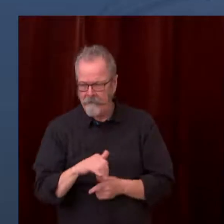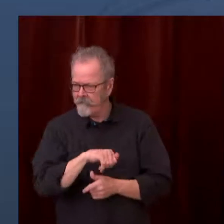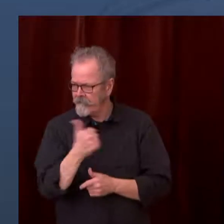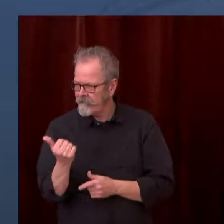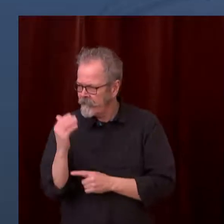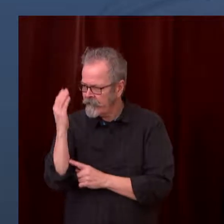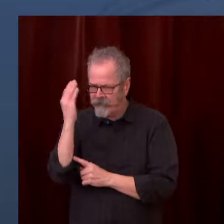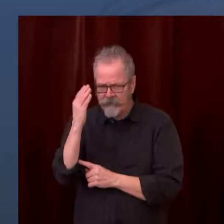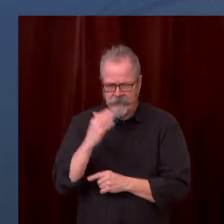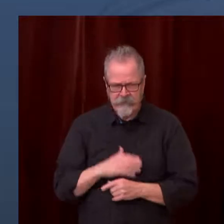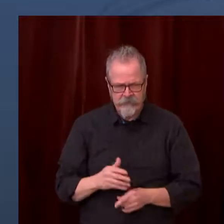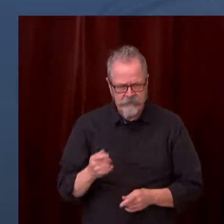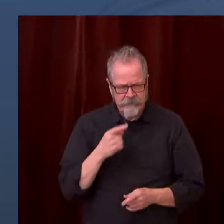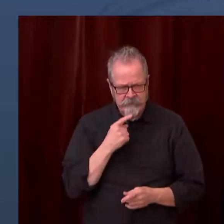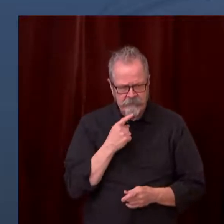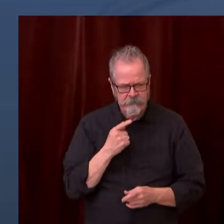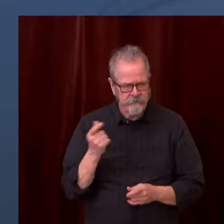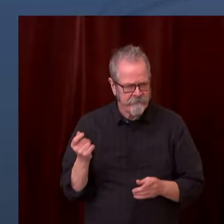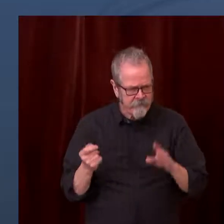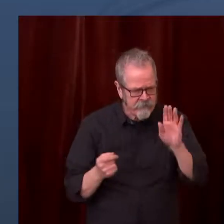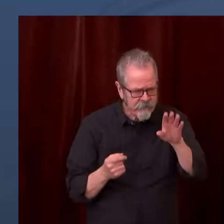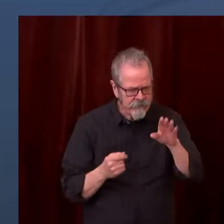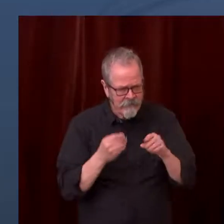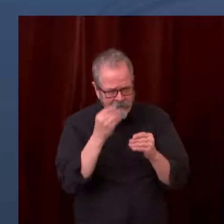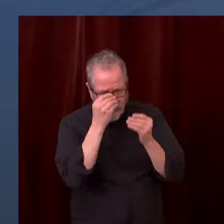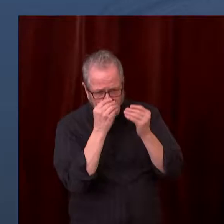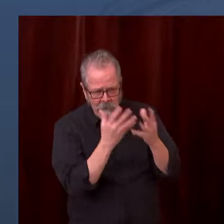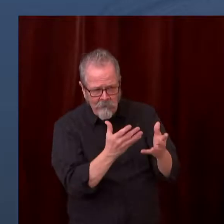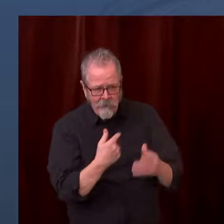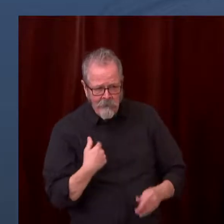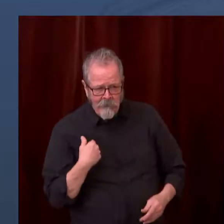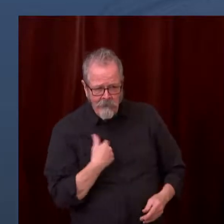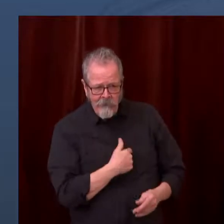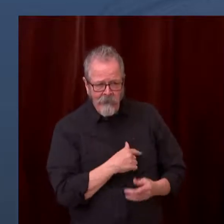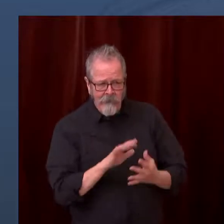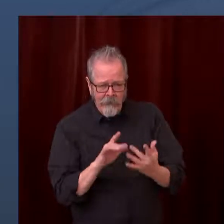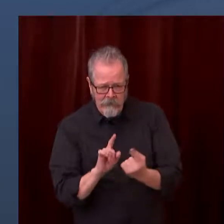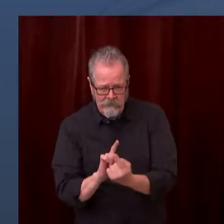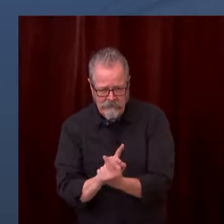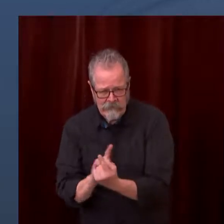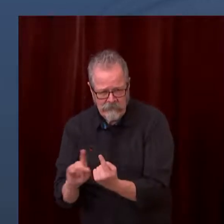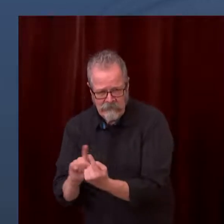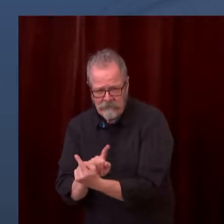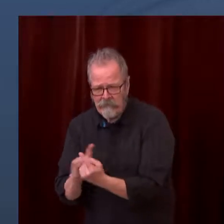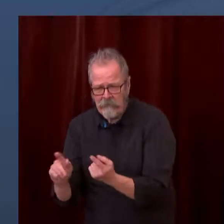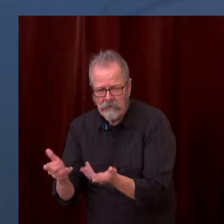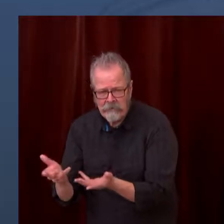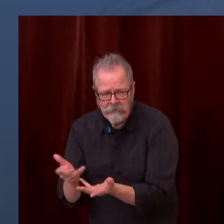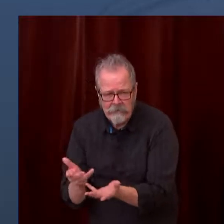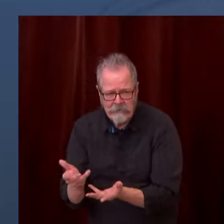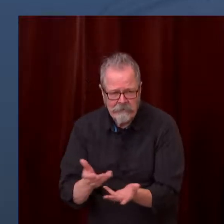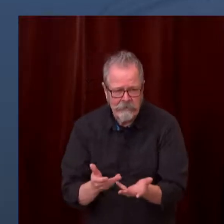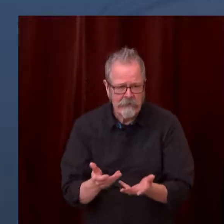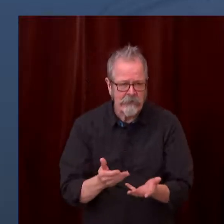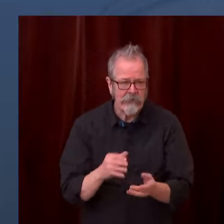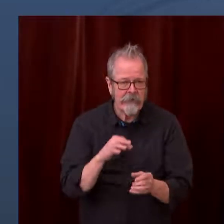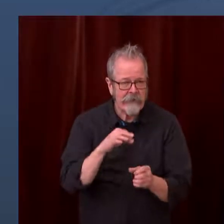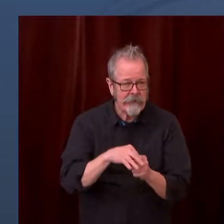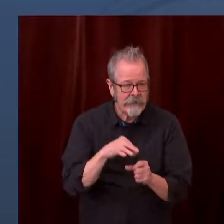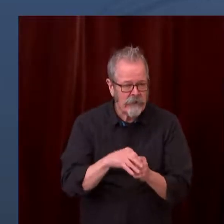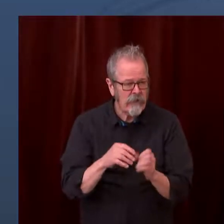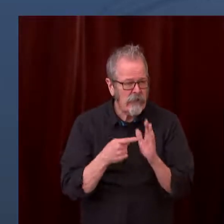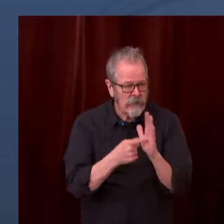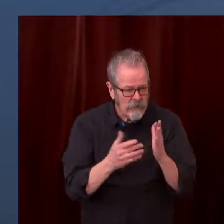meeting with local elected officials, business leaders, public health folks to solicit input on where we go from here and how we